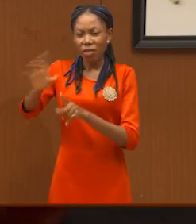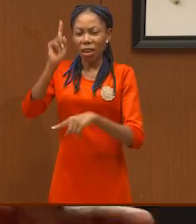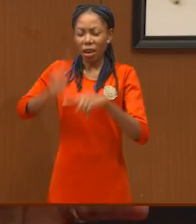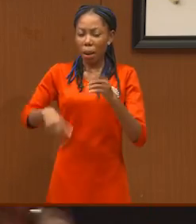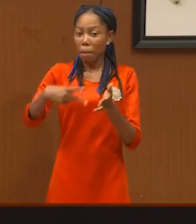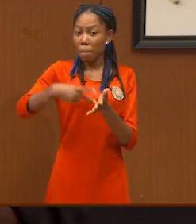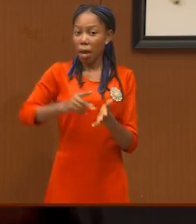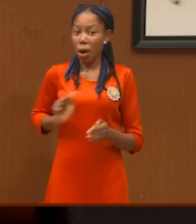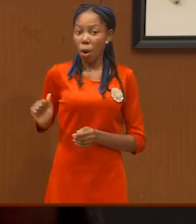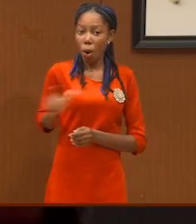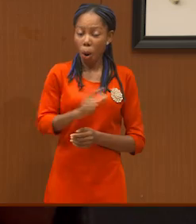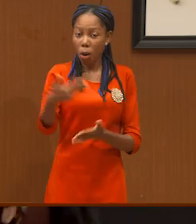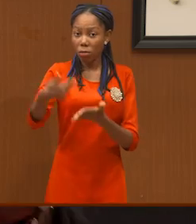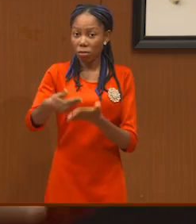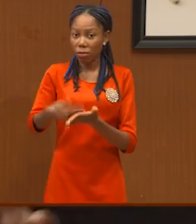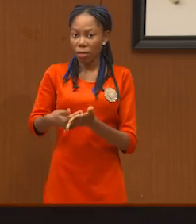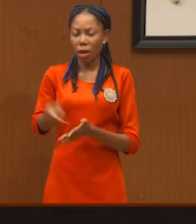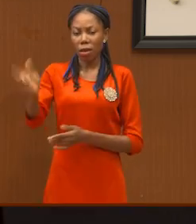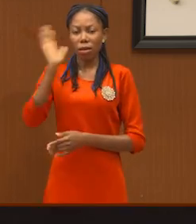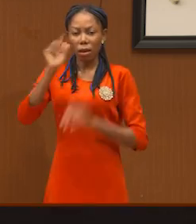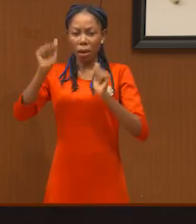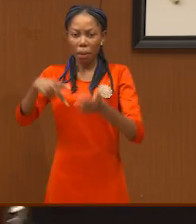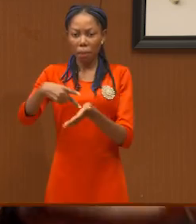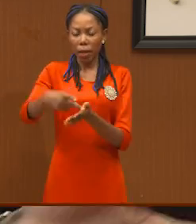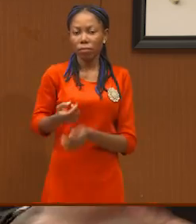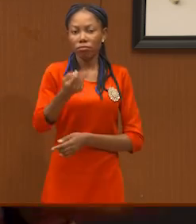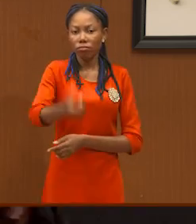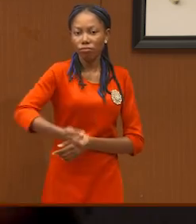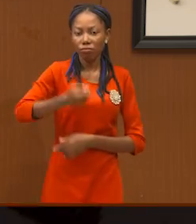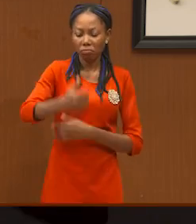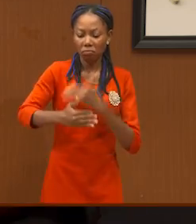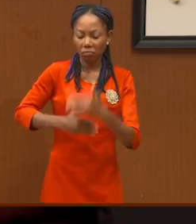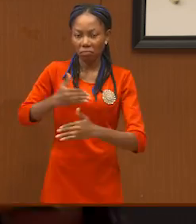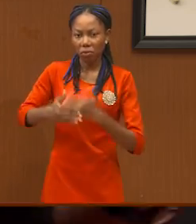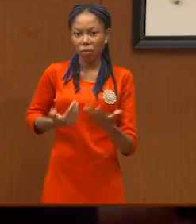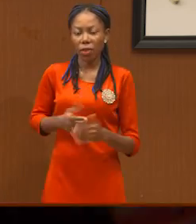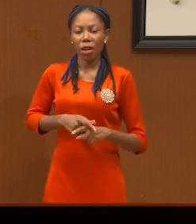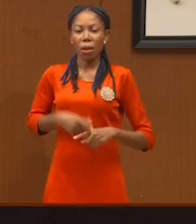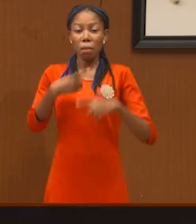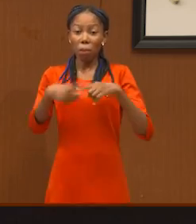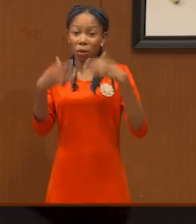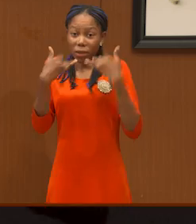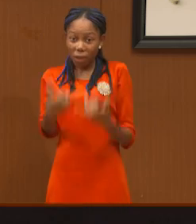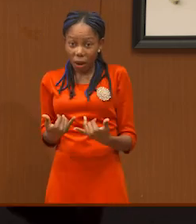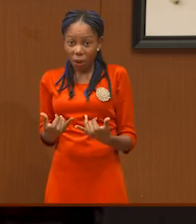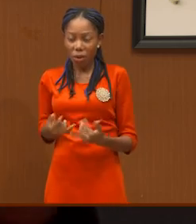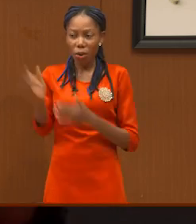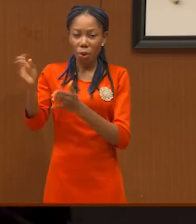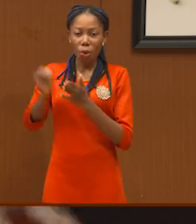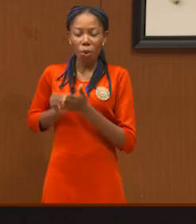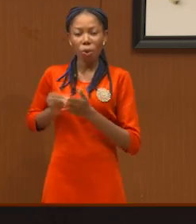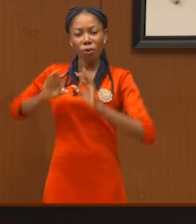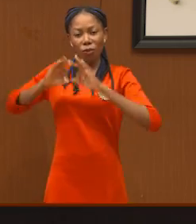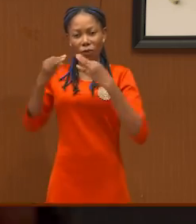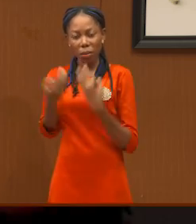welfare, I'll gradually sort it out. But up to now, feeding and in fact, I told him, look, you're a man